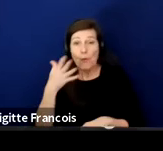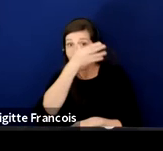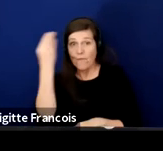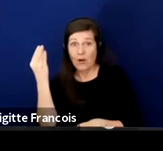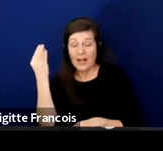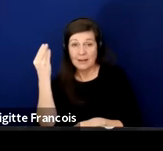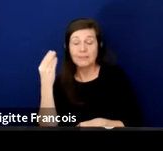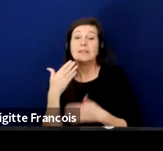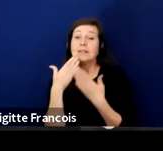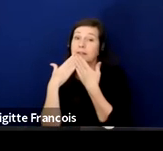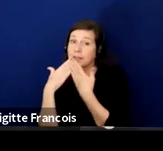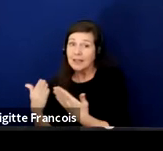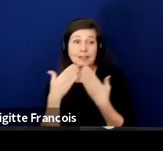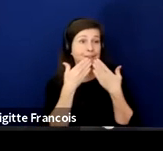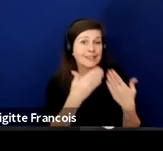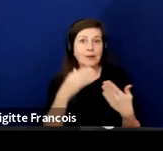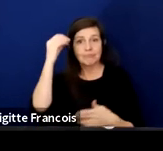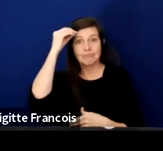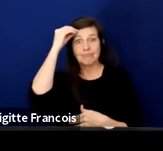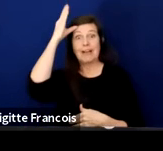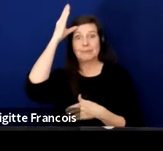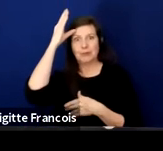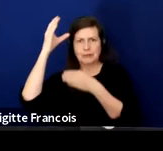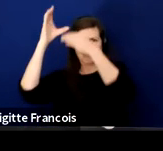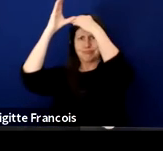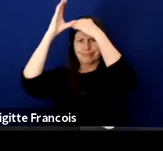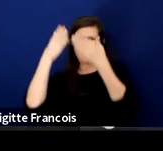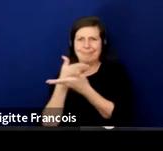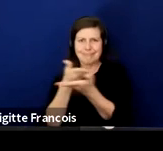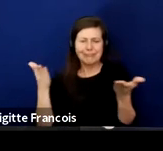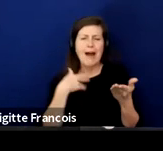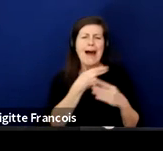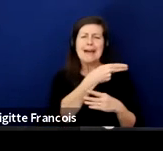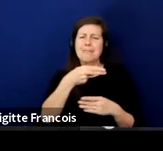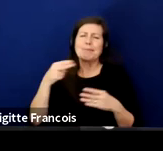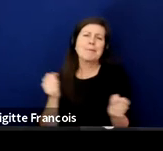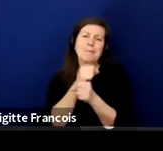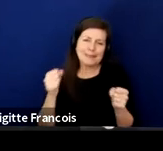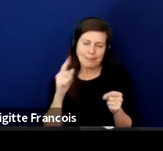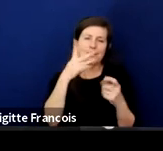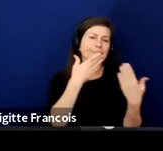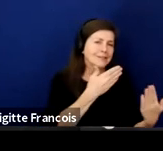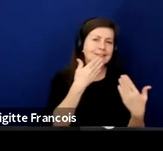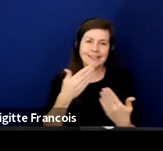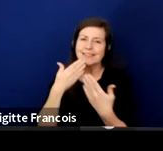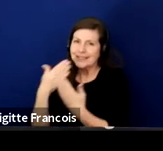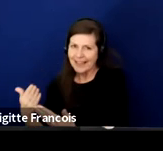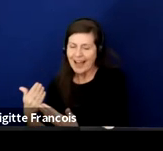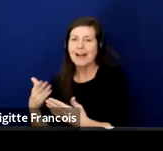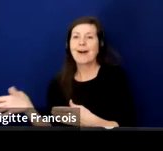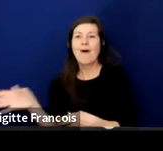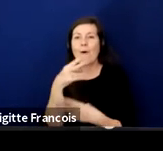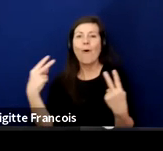a lot to our experts. I won't say all your names, but thank you to everyone, also all your participants. Very